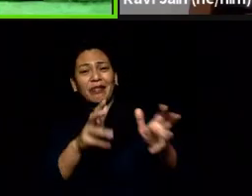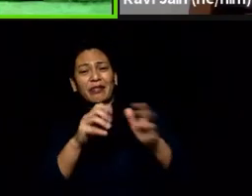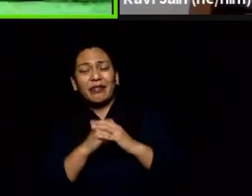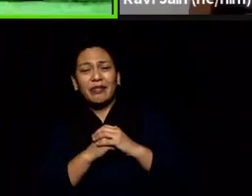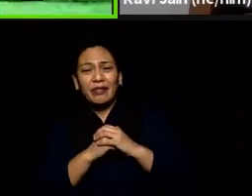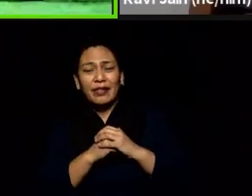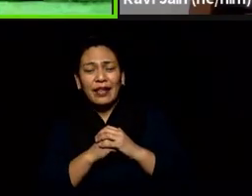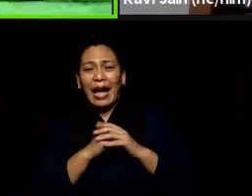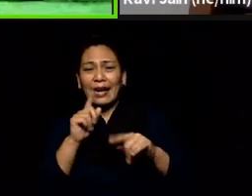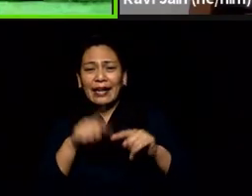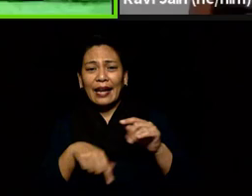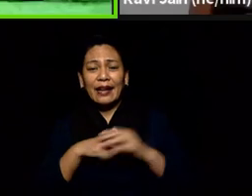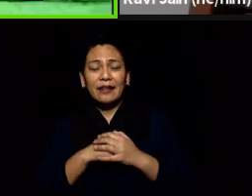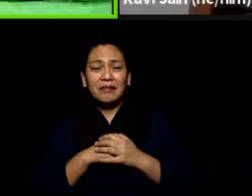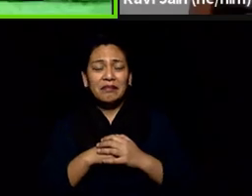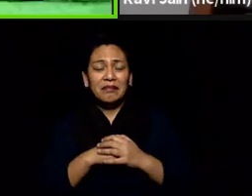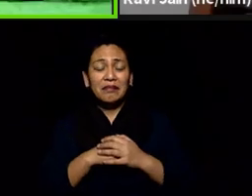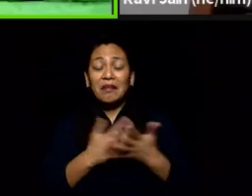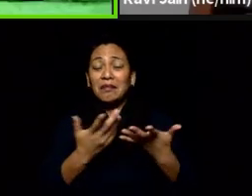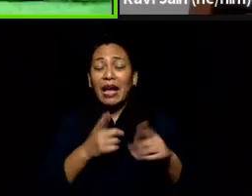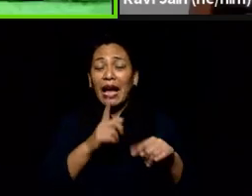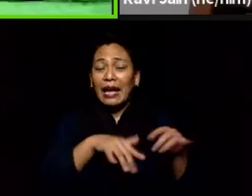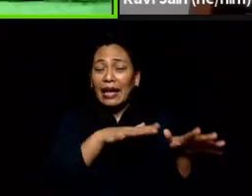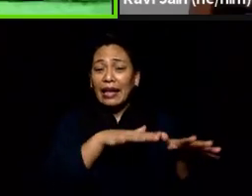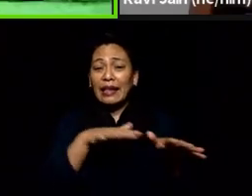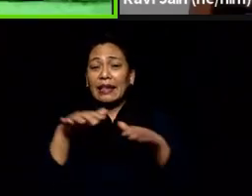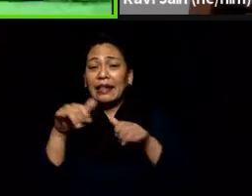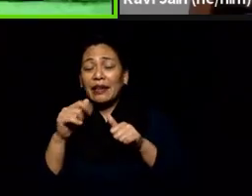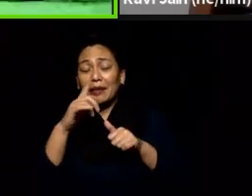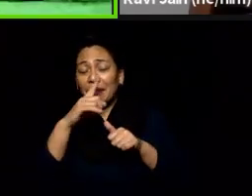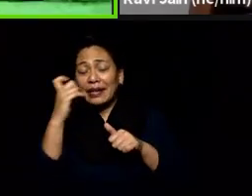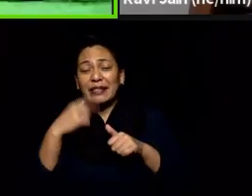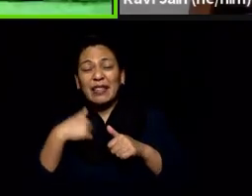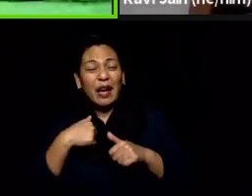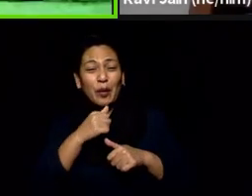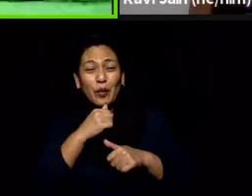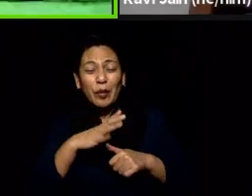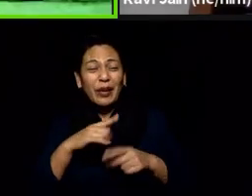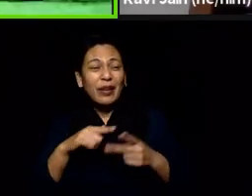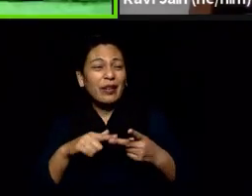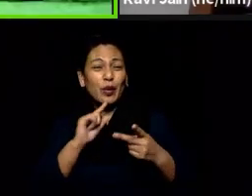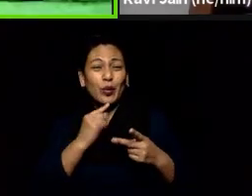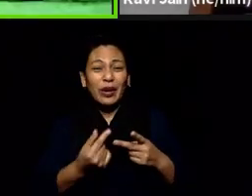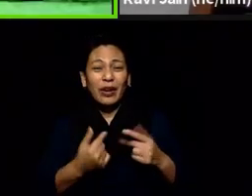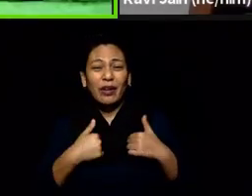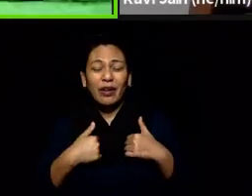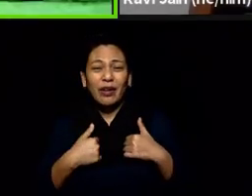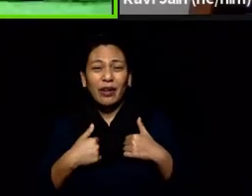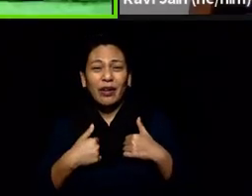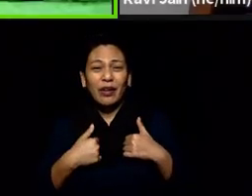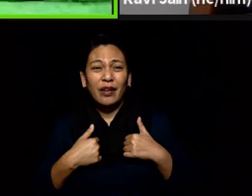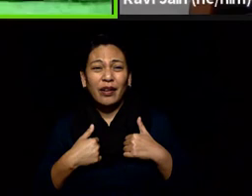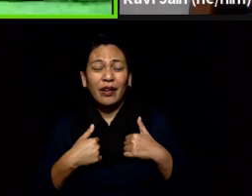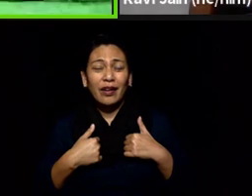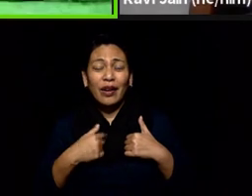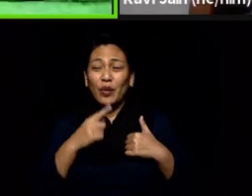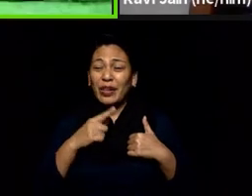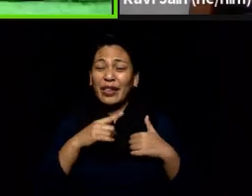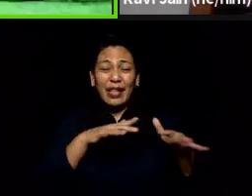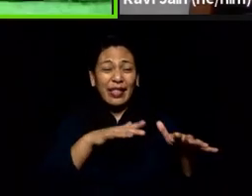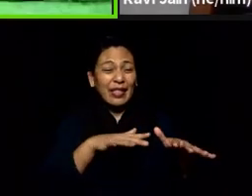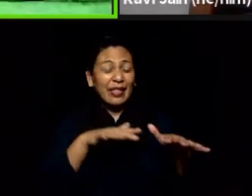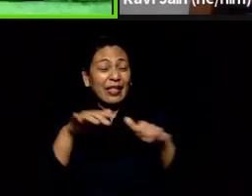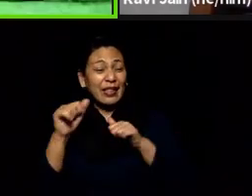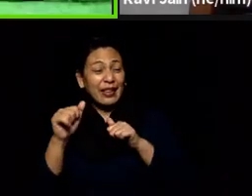away because I'm a woman and because I'm queer. I can't walk away because I don't want to